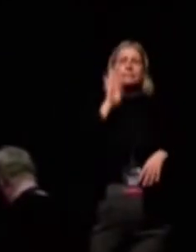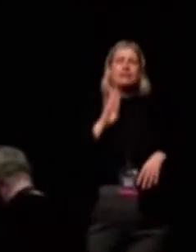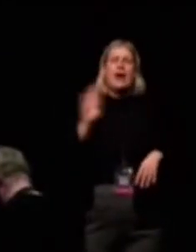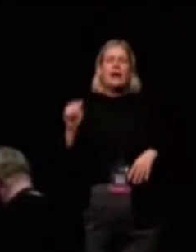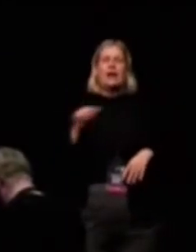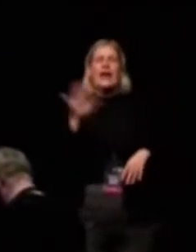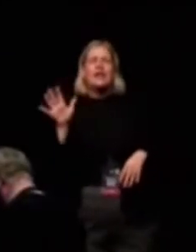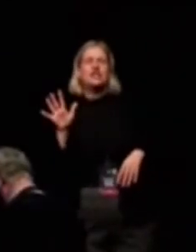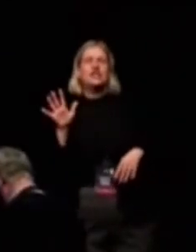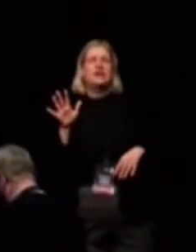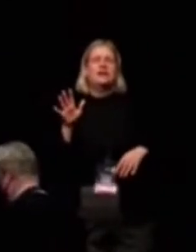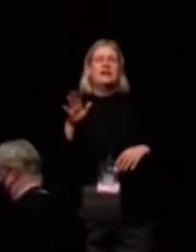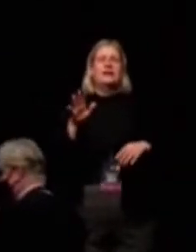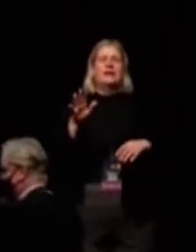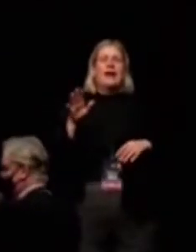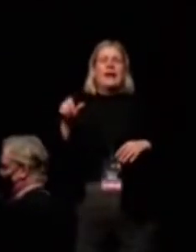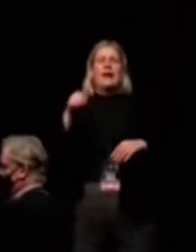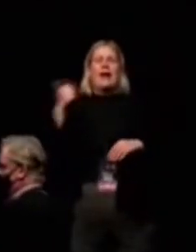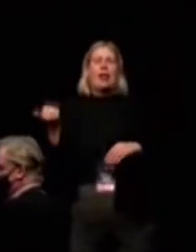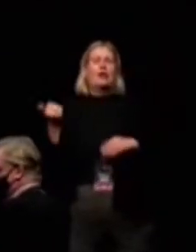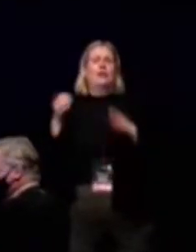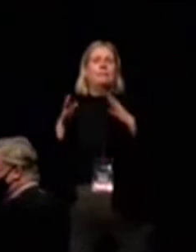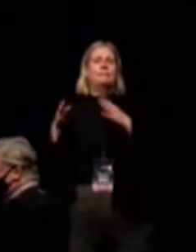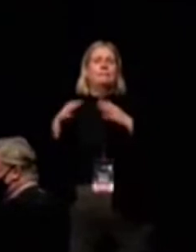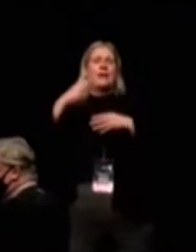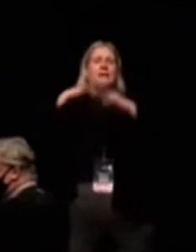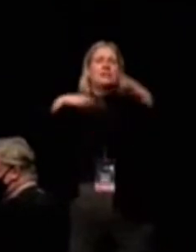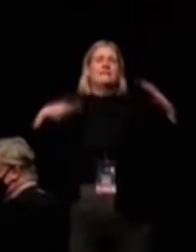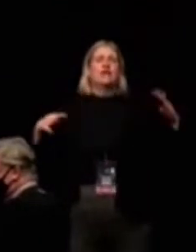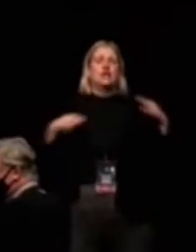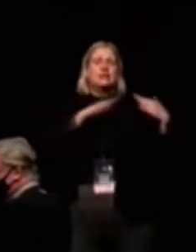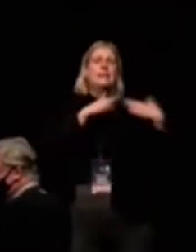over. And by accepting your nomination,